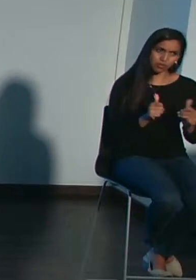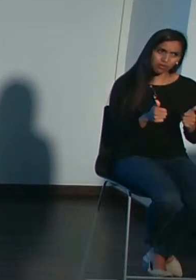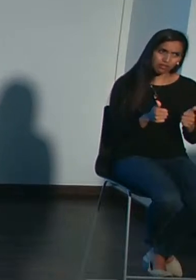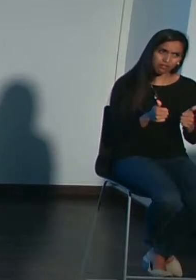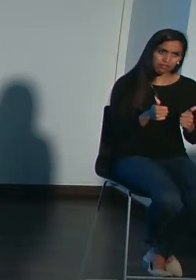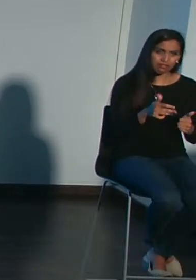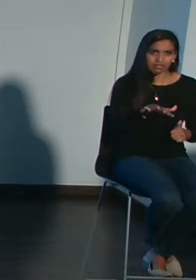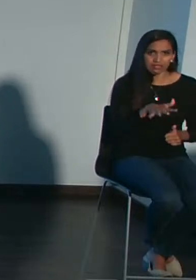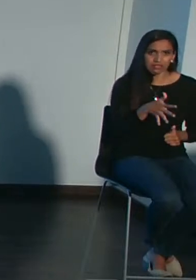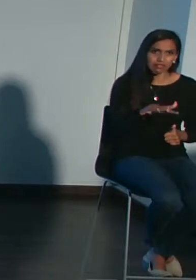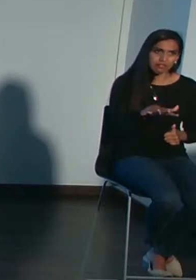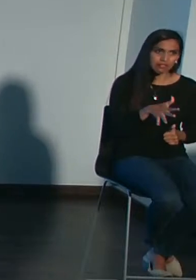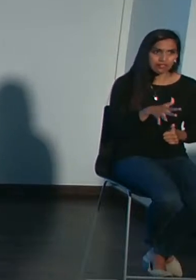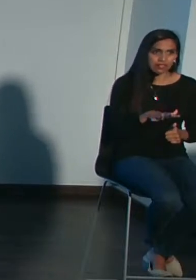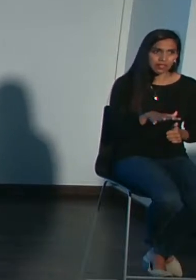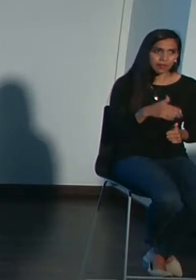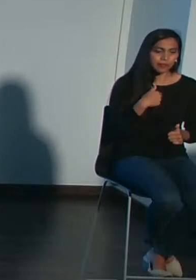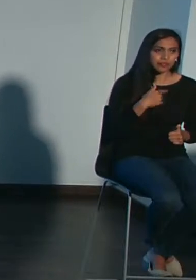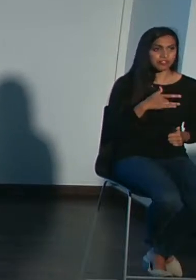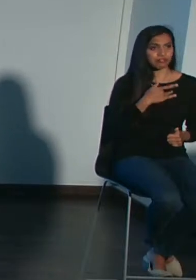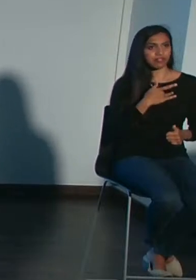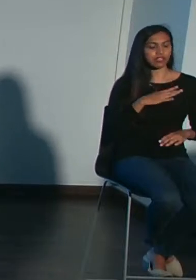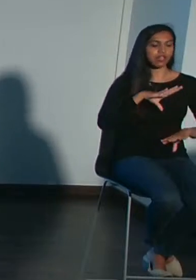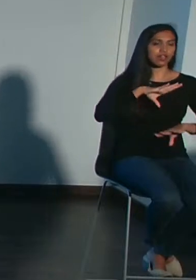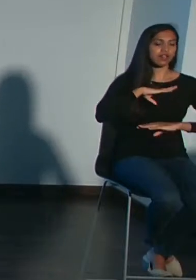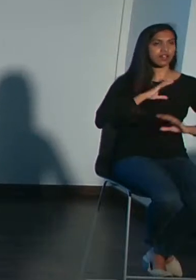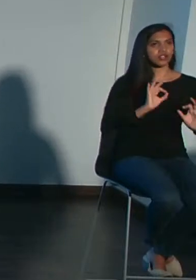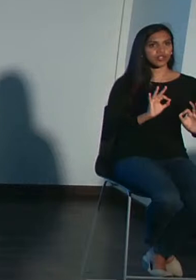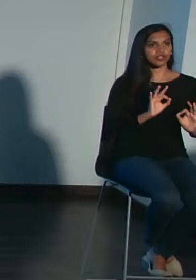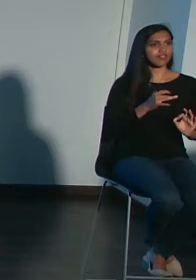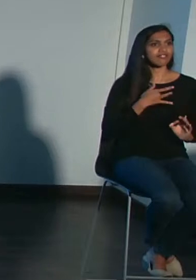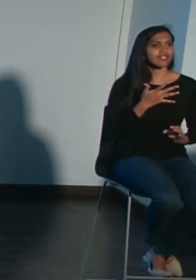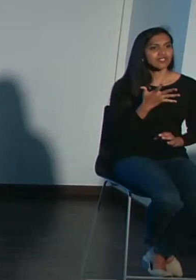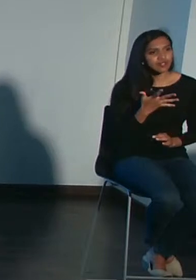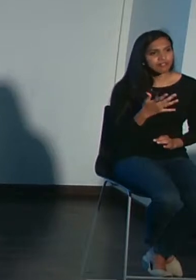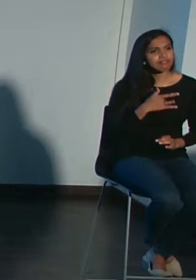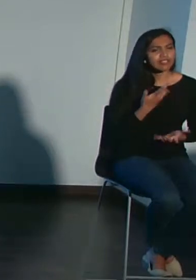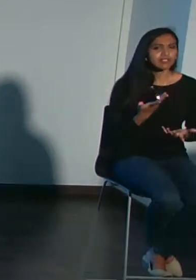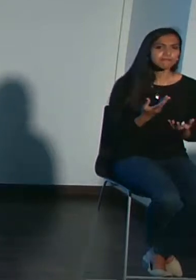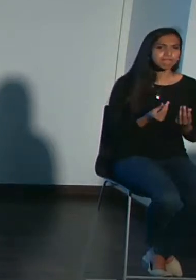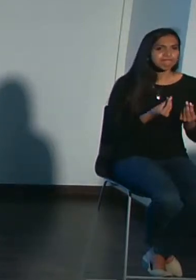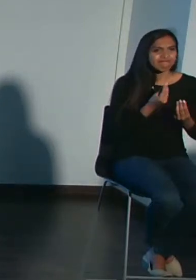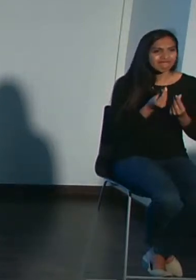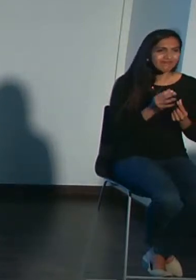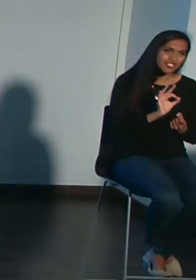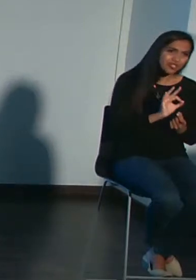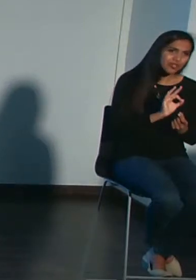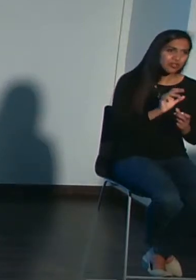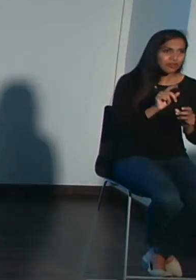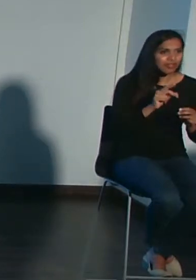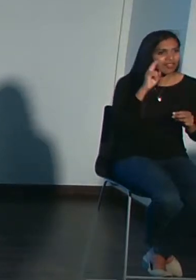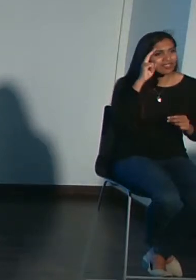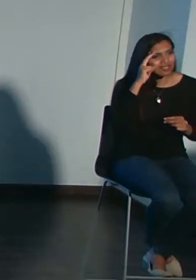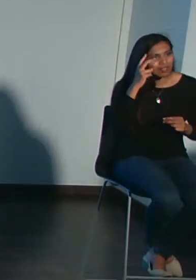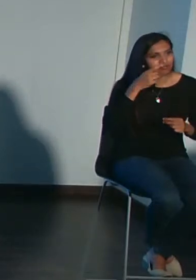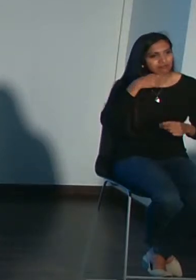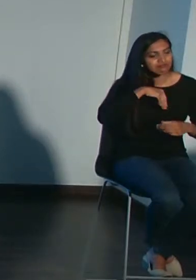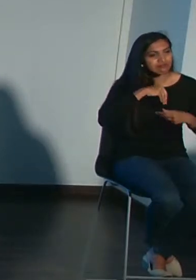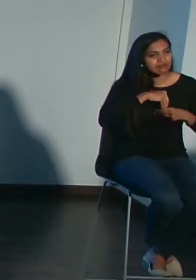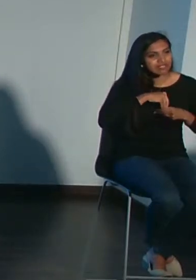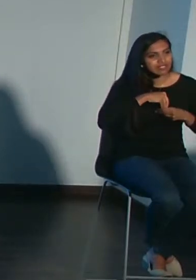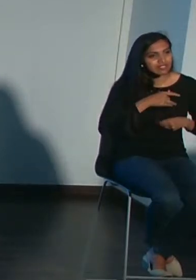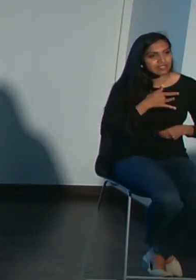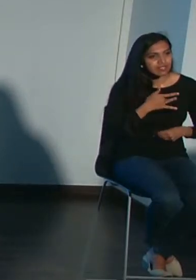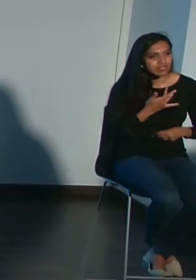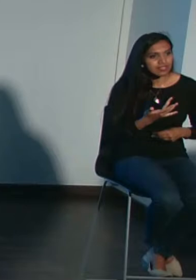way. And somewhere I think in the process of making it's nice when it's possible to forget about that. And I think that